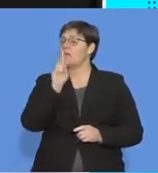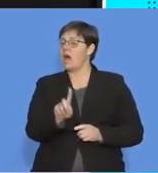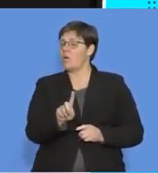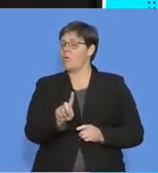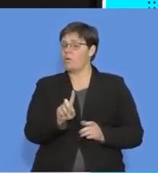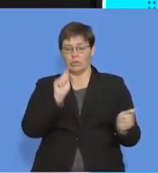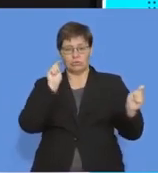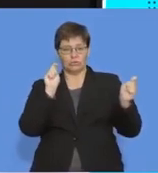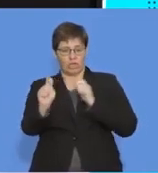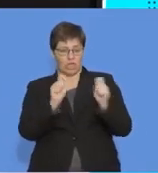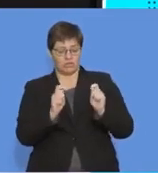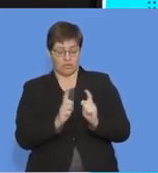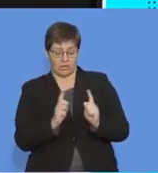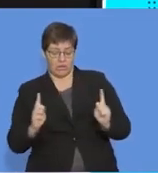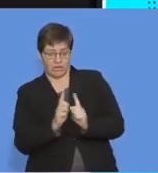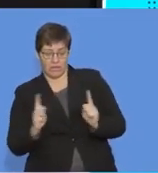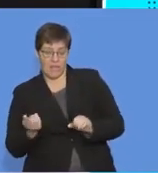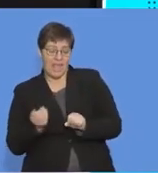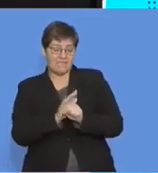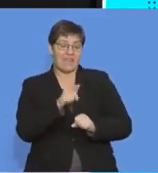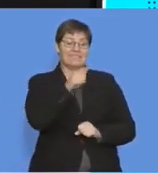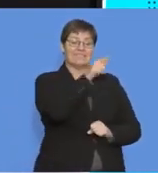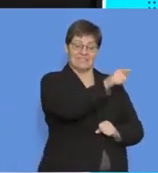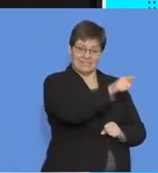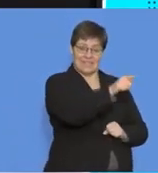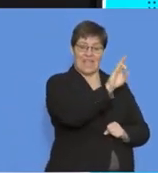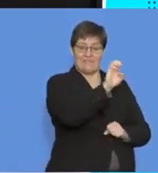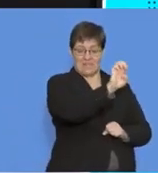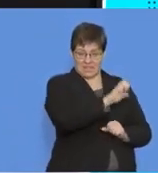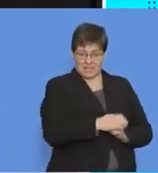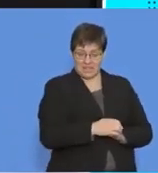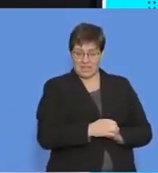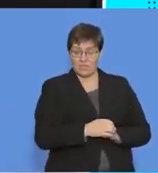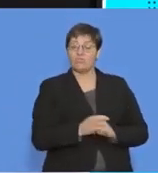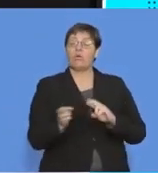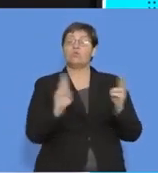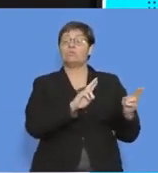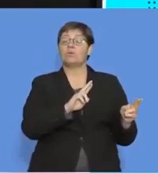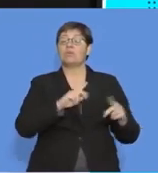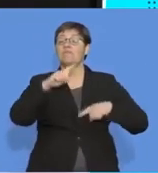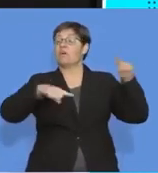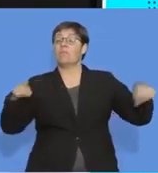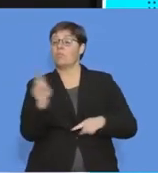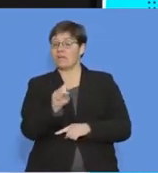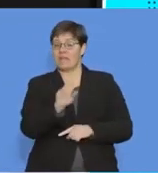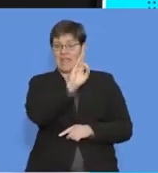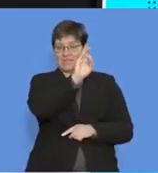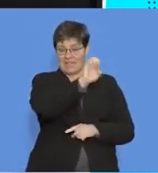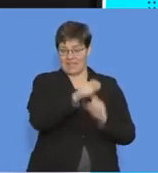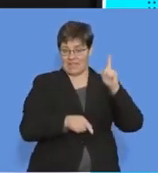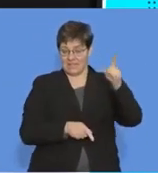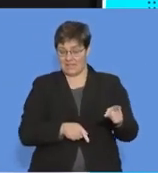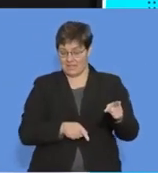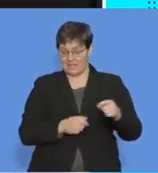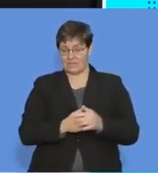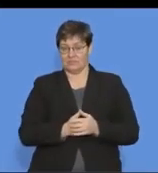how changing the distance actually affects the electrostatic force. So the response variable in this case is the